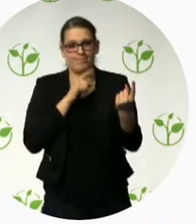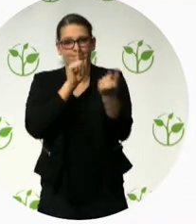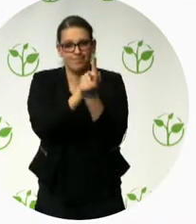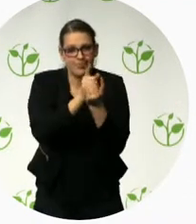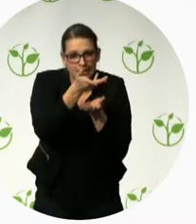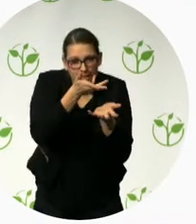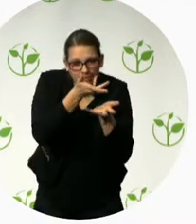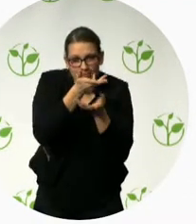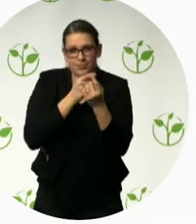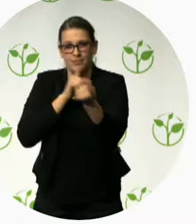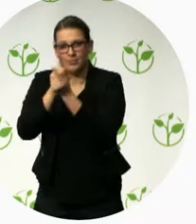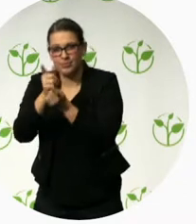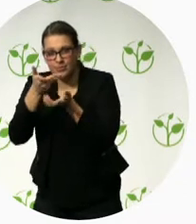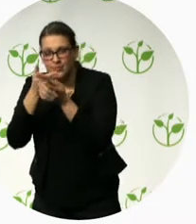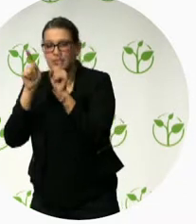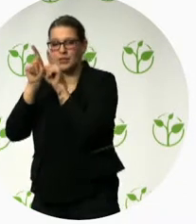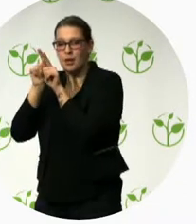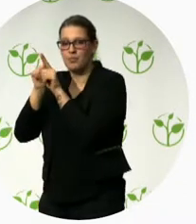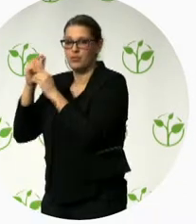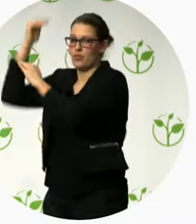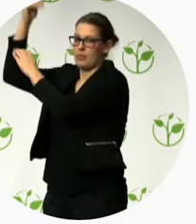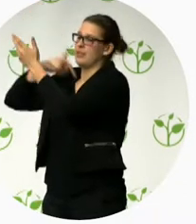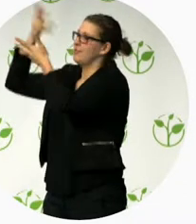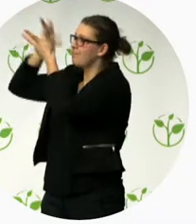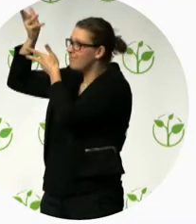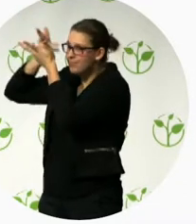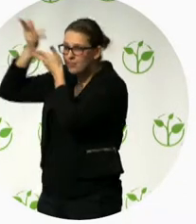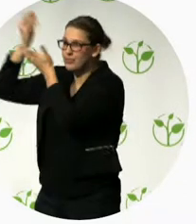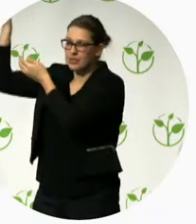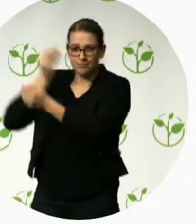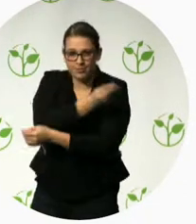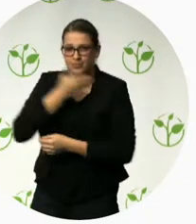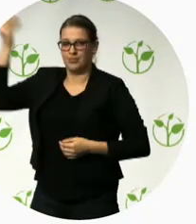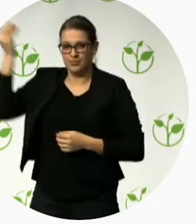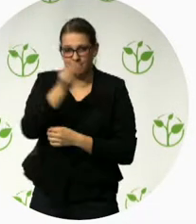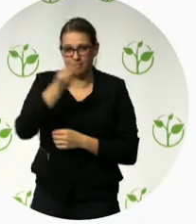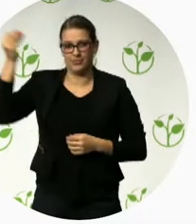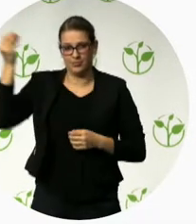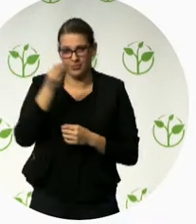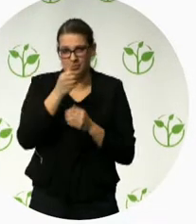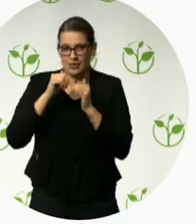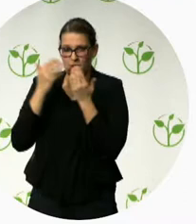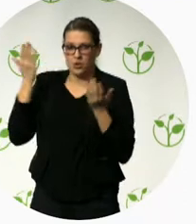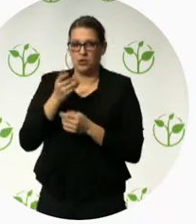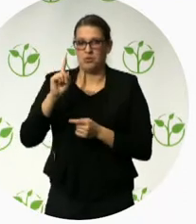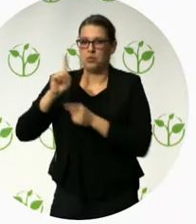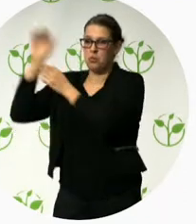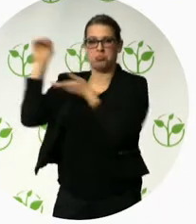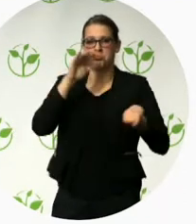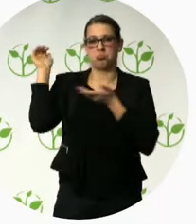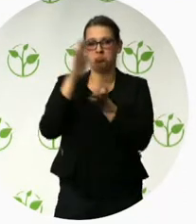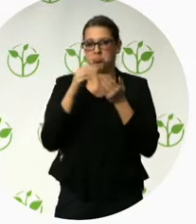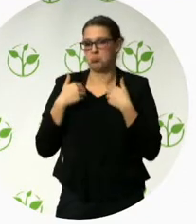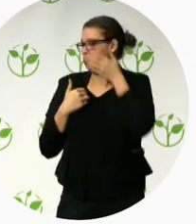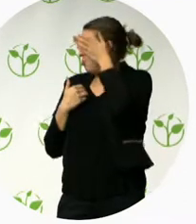start something. We want very meaningful participation from the local governments, and one of the preconditions is they commit to share